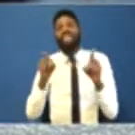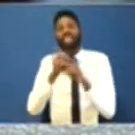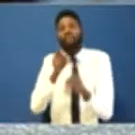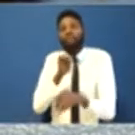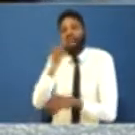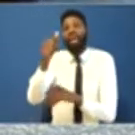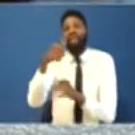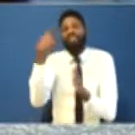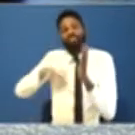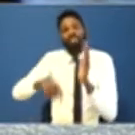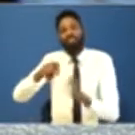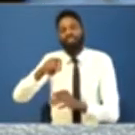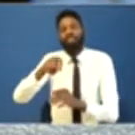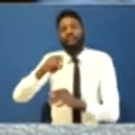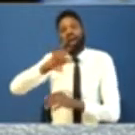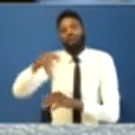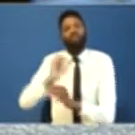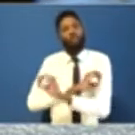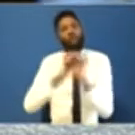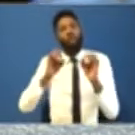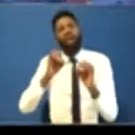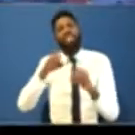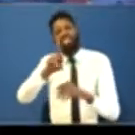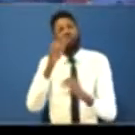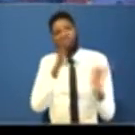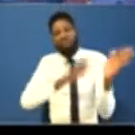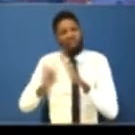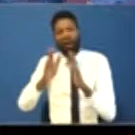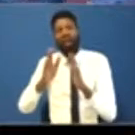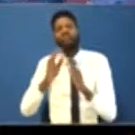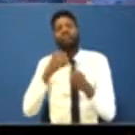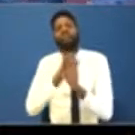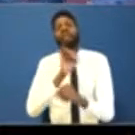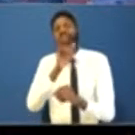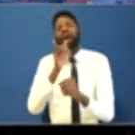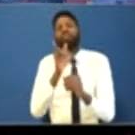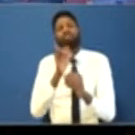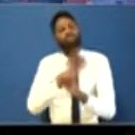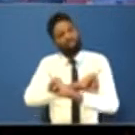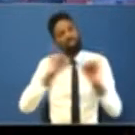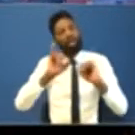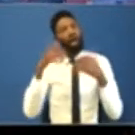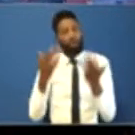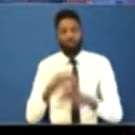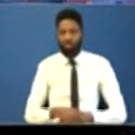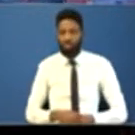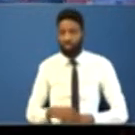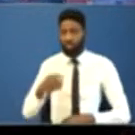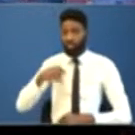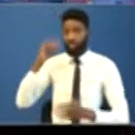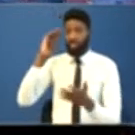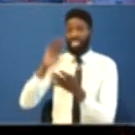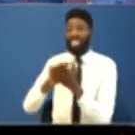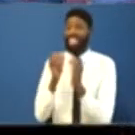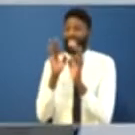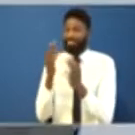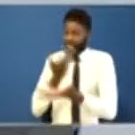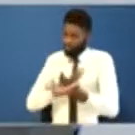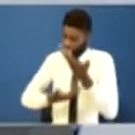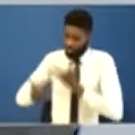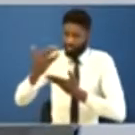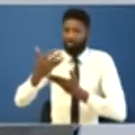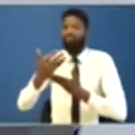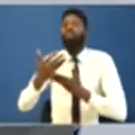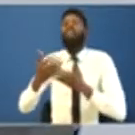the county how are you planning to make this organized i do believe with dialogue everything is possible i'll have